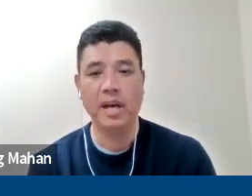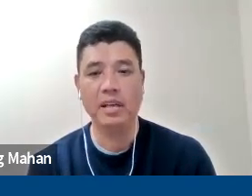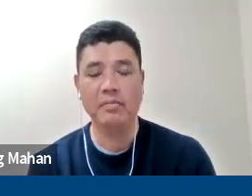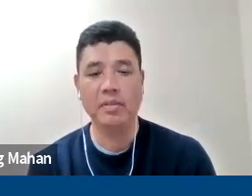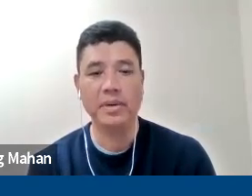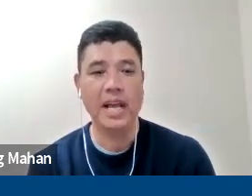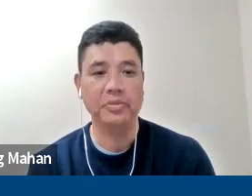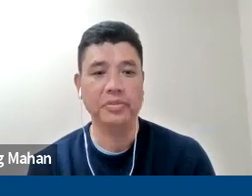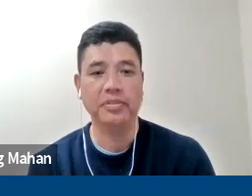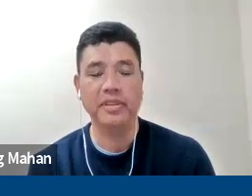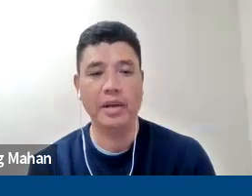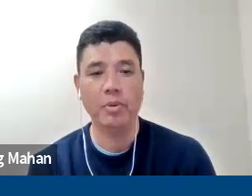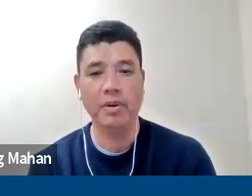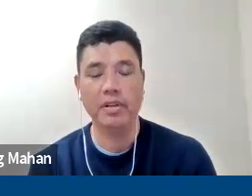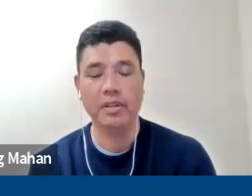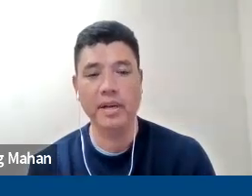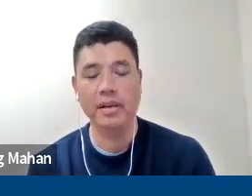channel.